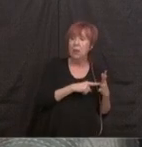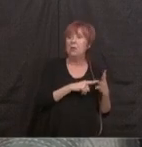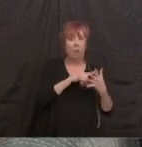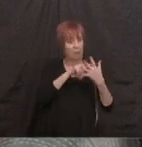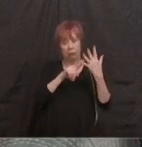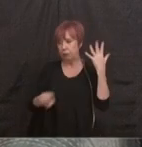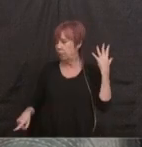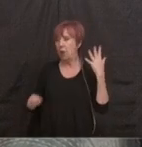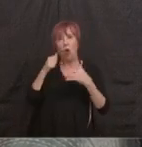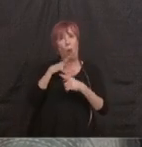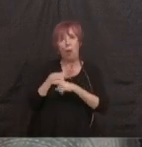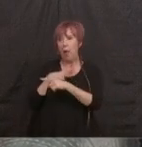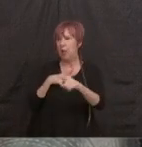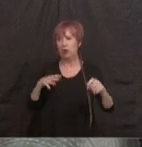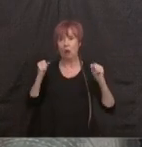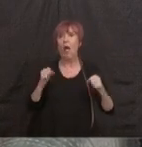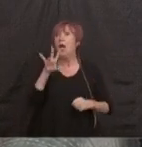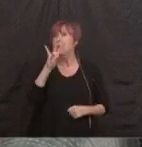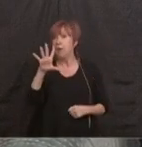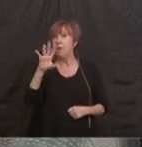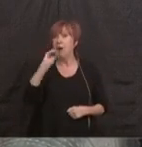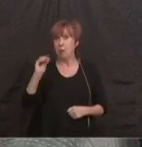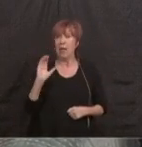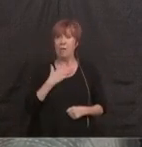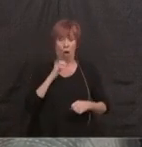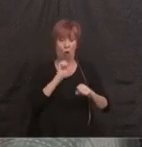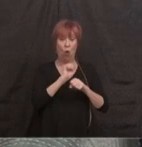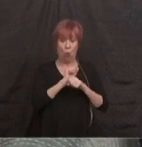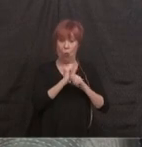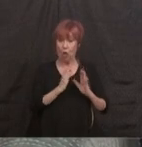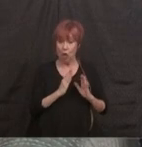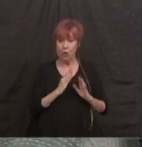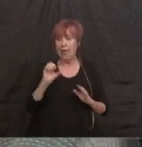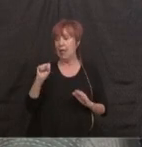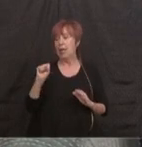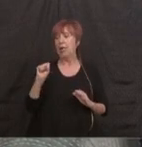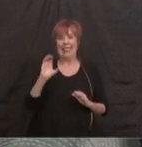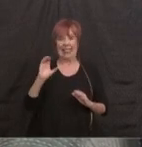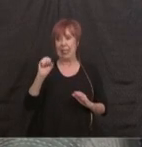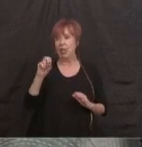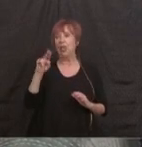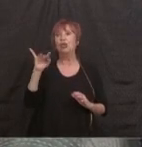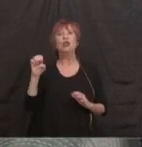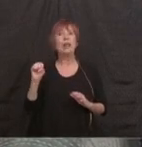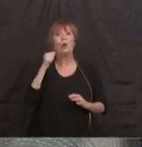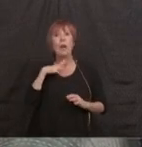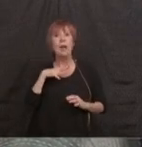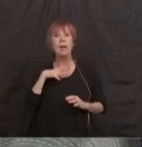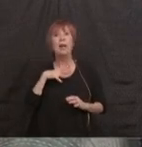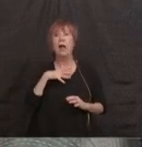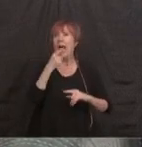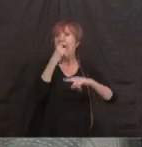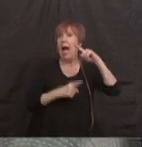have women that are just super strong. So 75% of our workforce, is our C-suite women, are women. Half of whom are women of